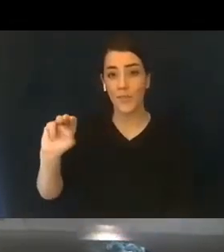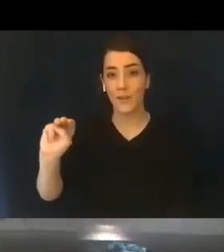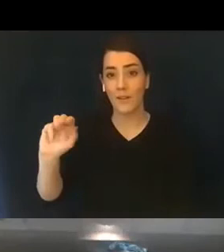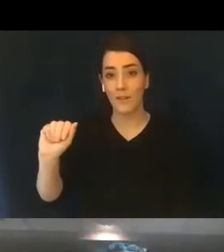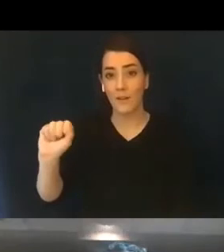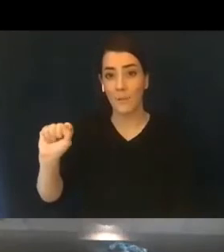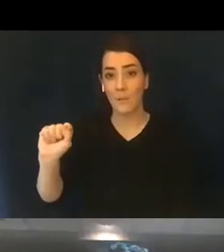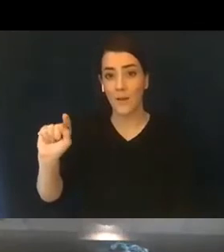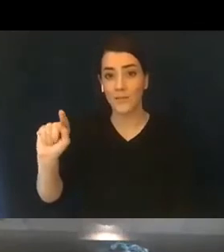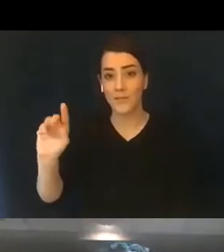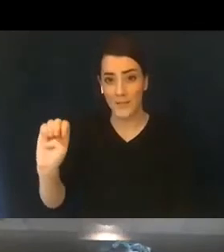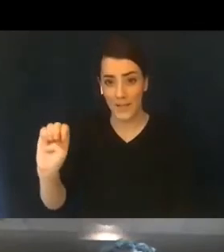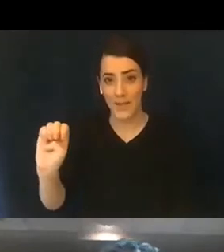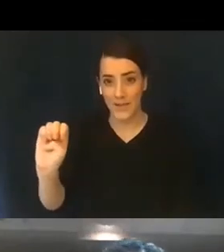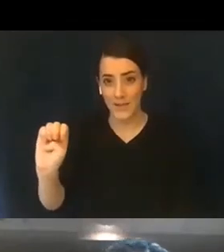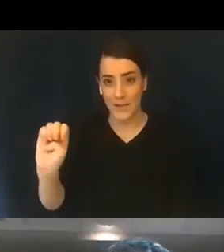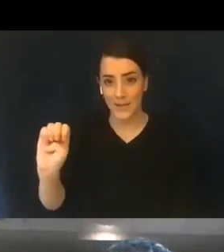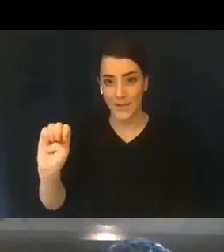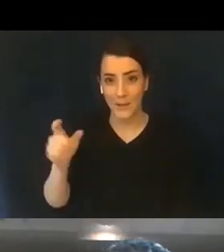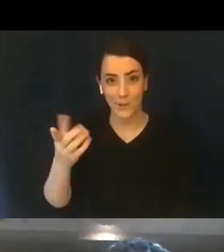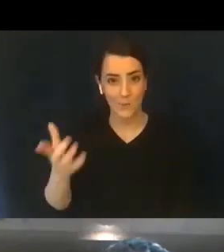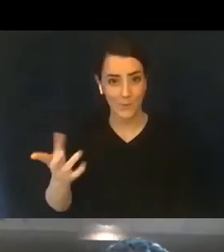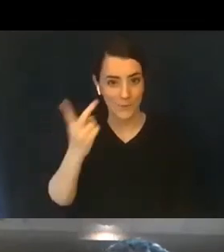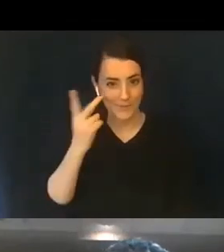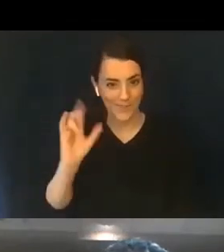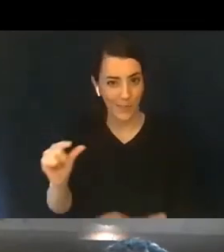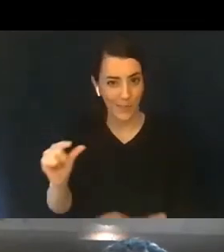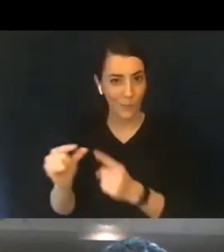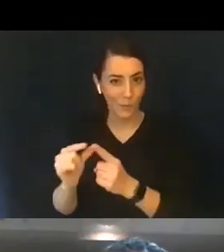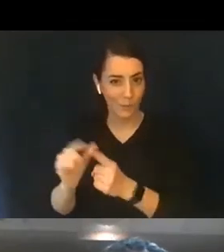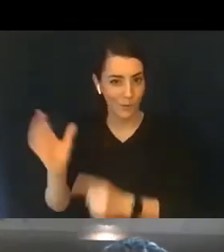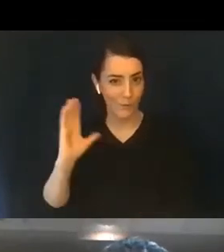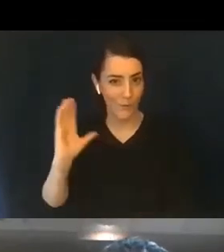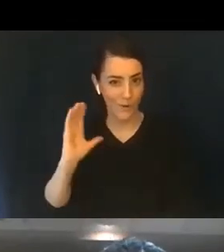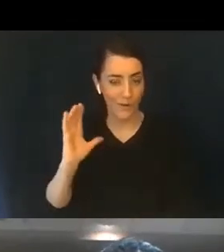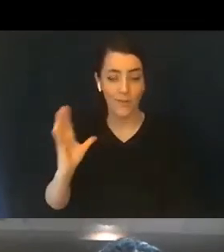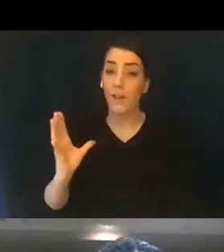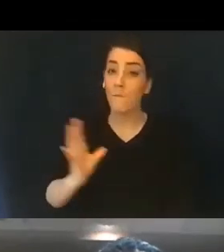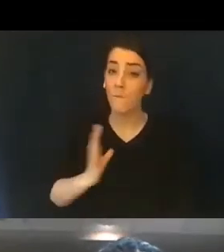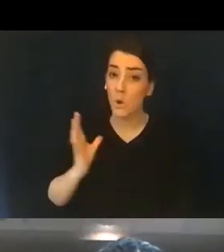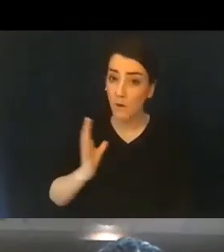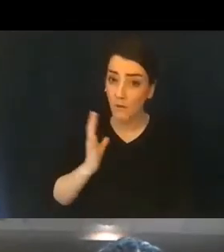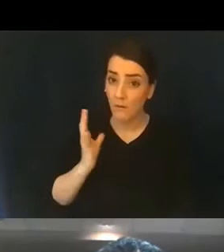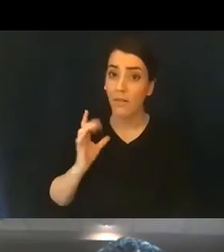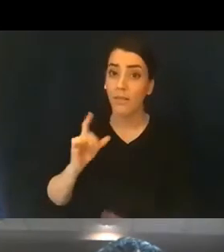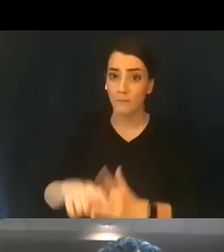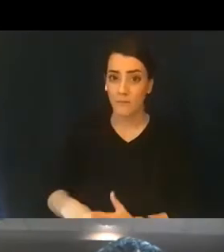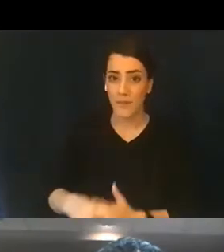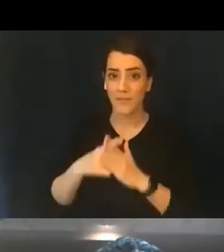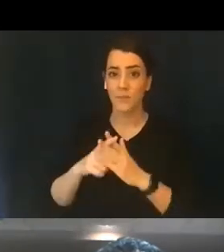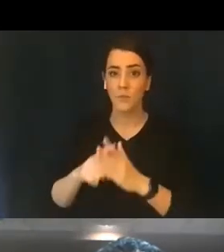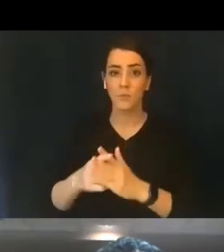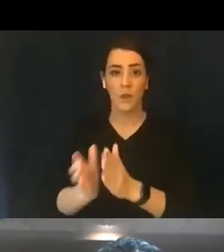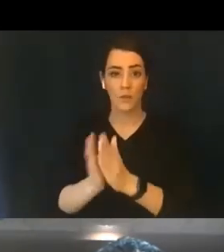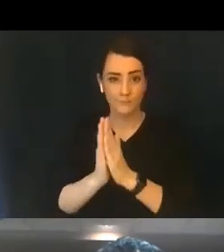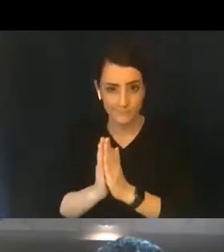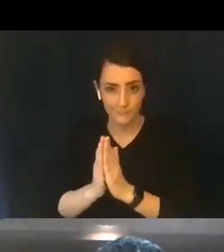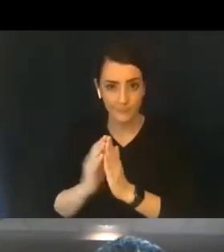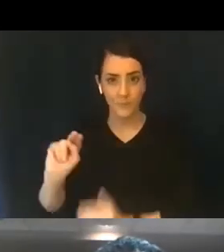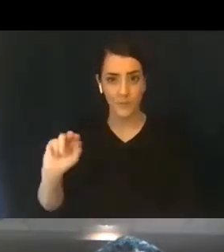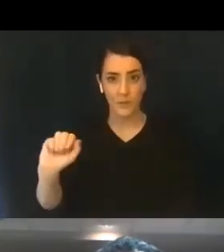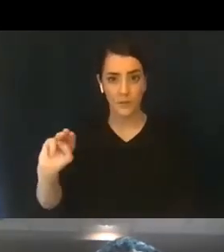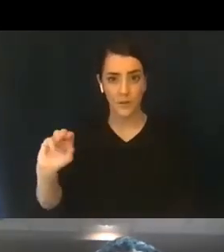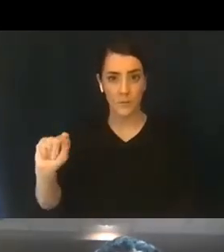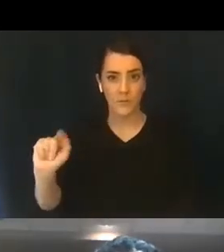is a very formal and routine salutation in